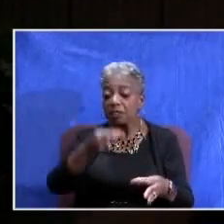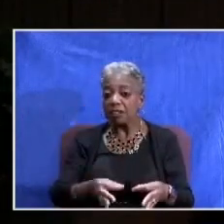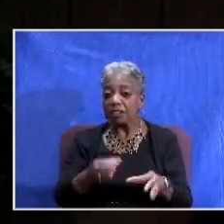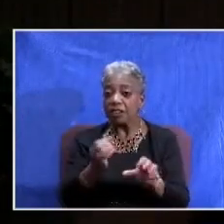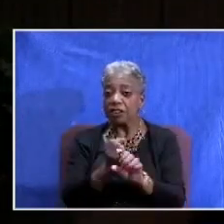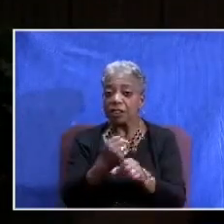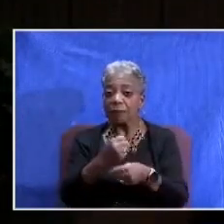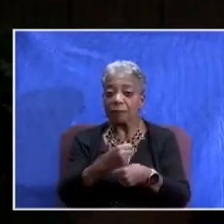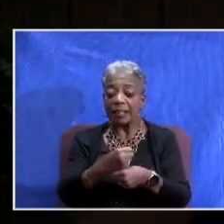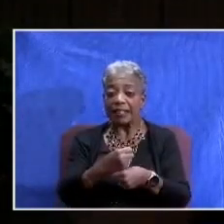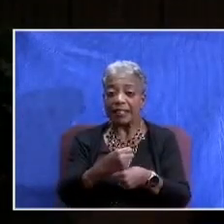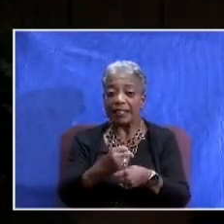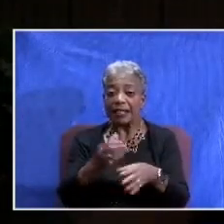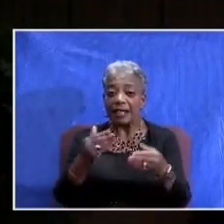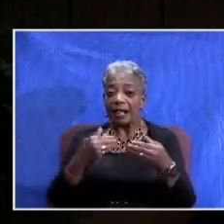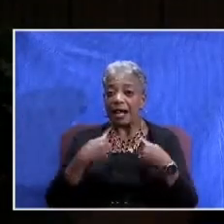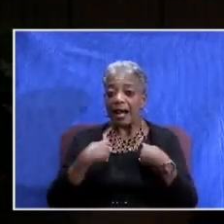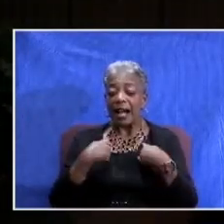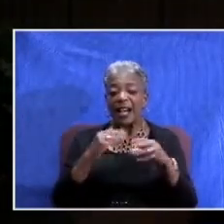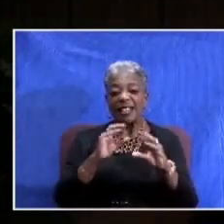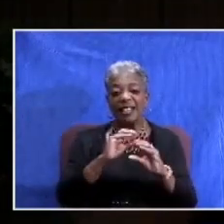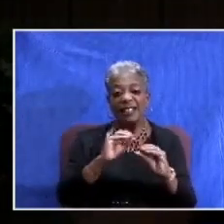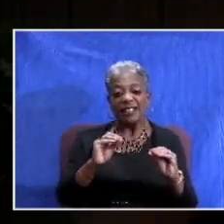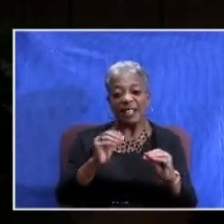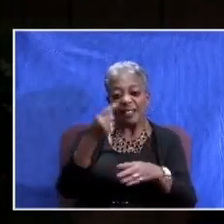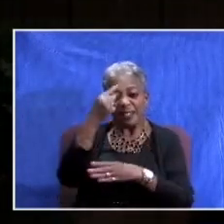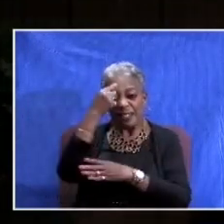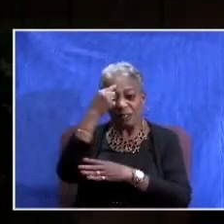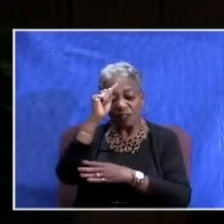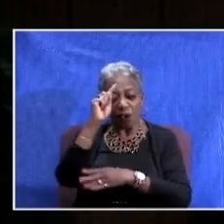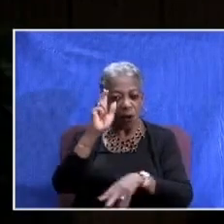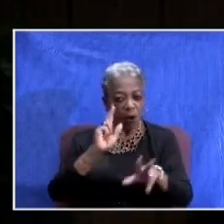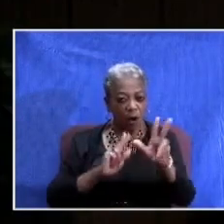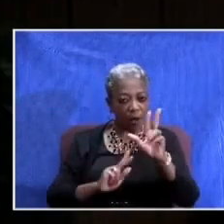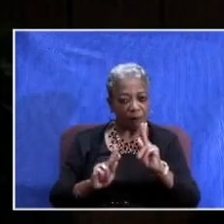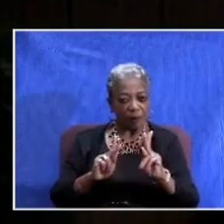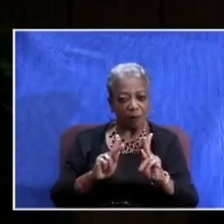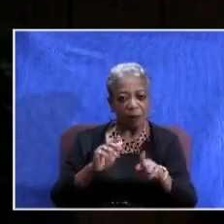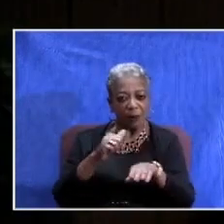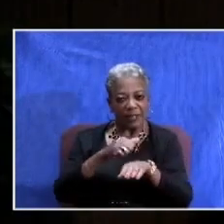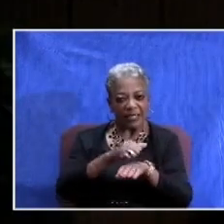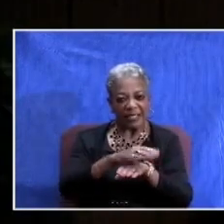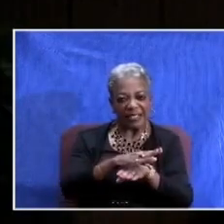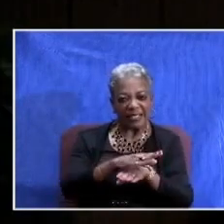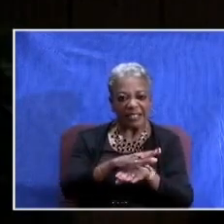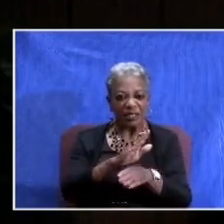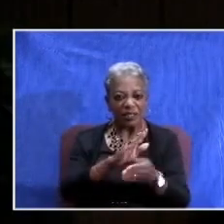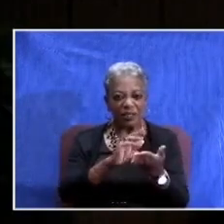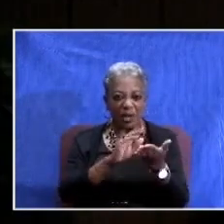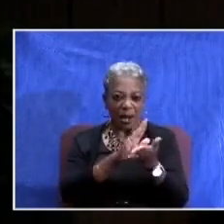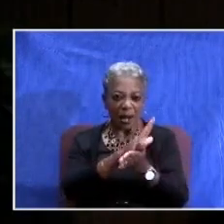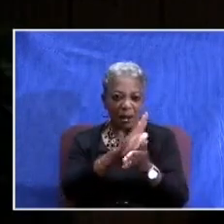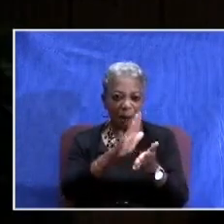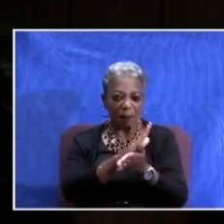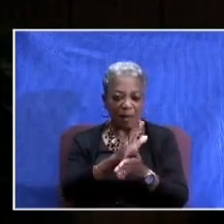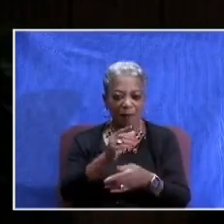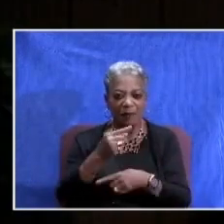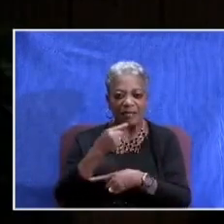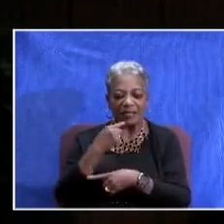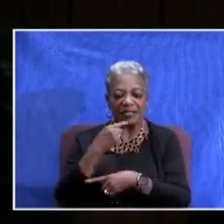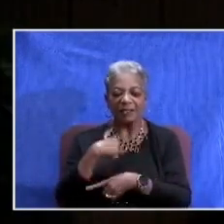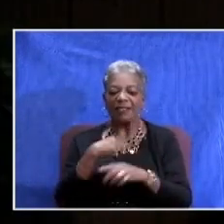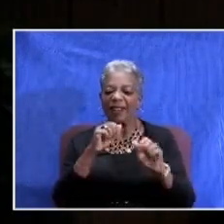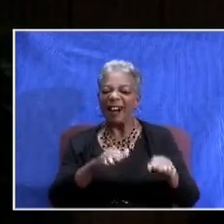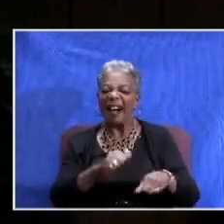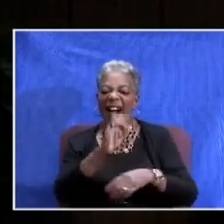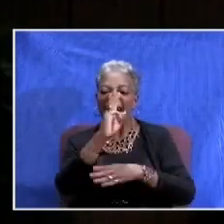fairness, baby. It had nothing to do with, I'm gonna send you a tract. Let me come and witness to you. Or as the former governor, what was his name, said, what we need to do is we need to